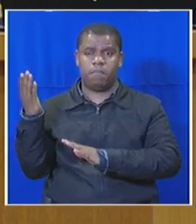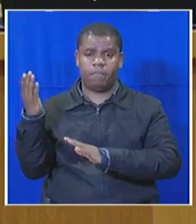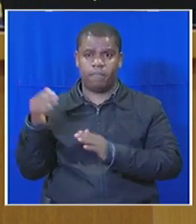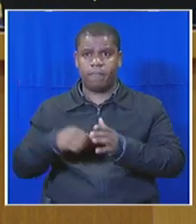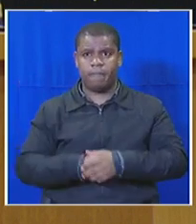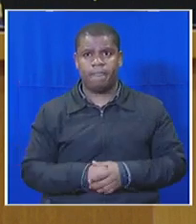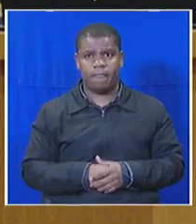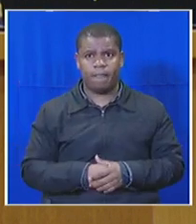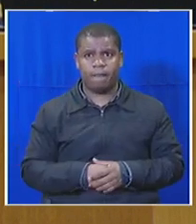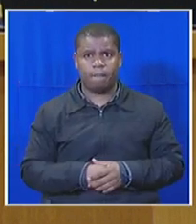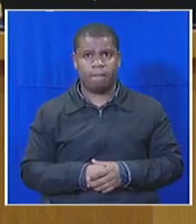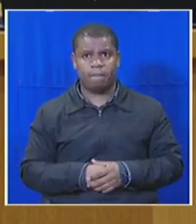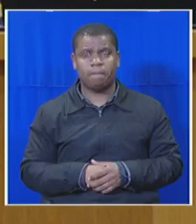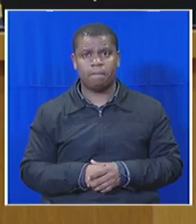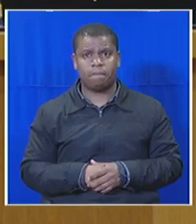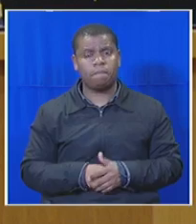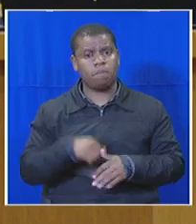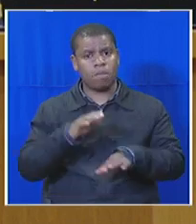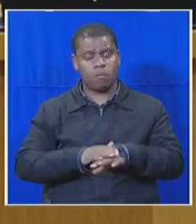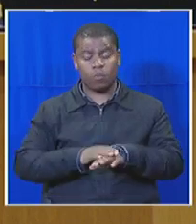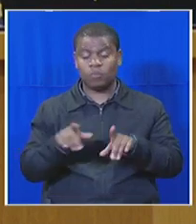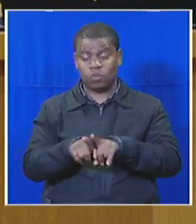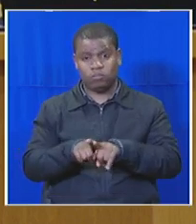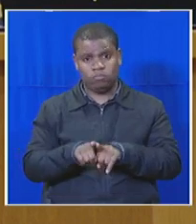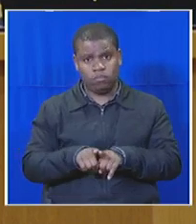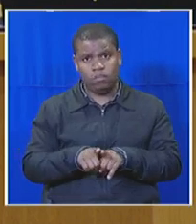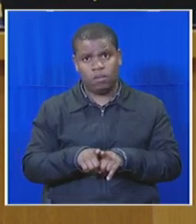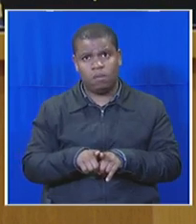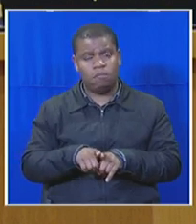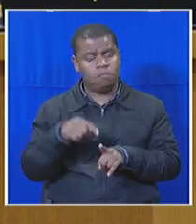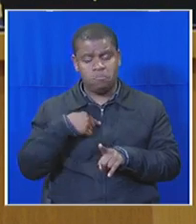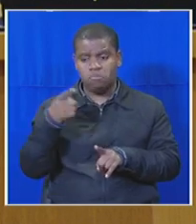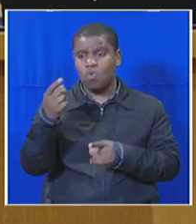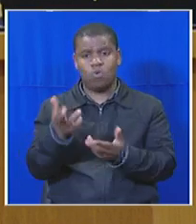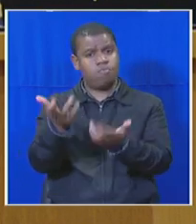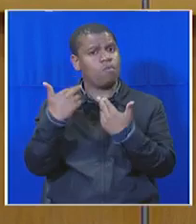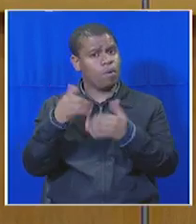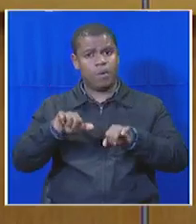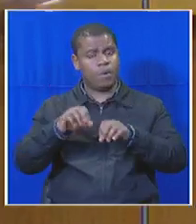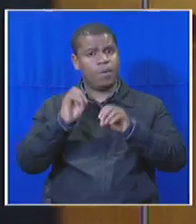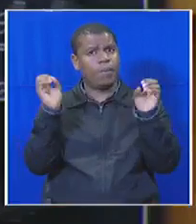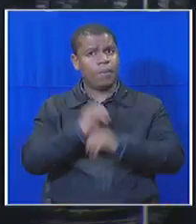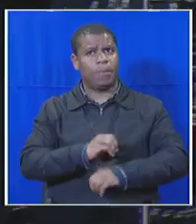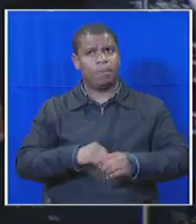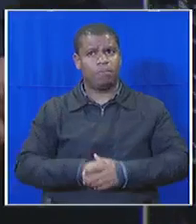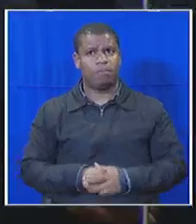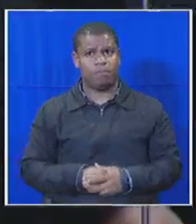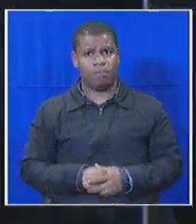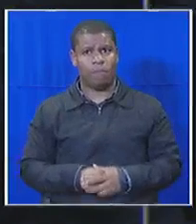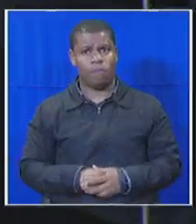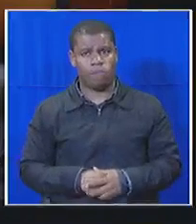out of here, probably back to the cabinet meeting where the rest of his colleagues are, and I'm not going to be able to have an opportunity for you to make a considered ruling